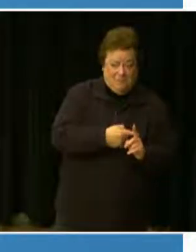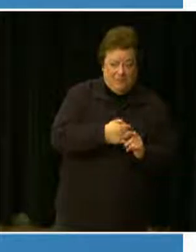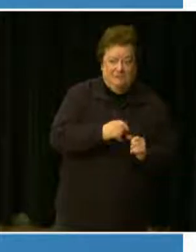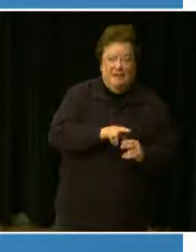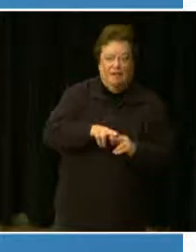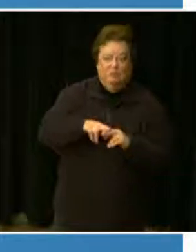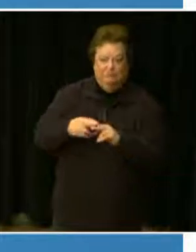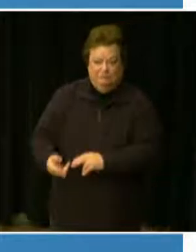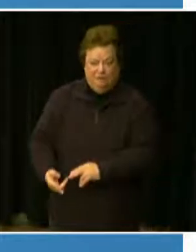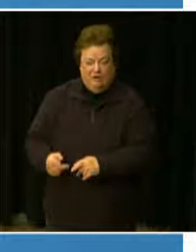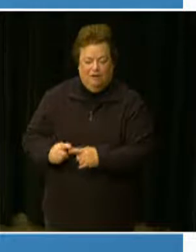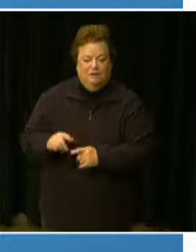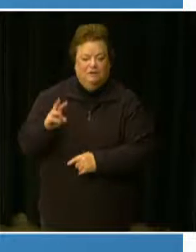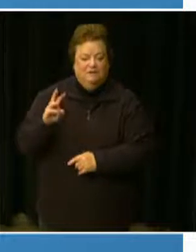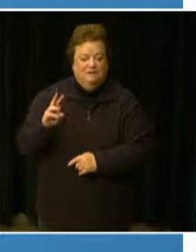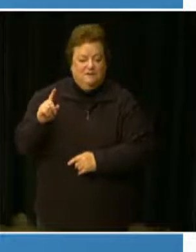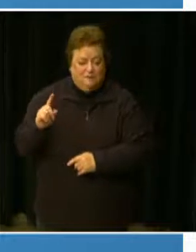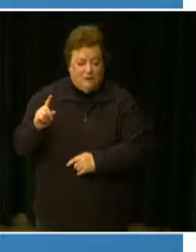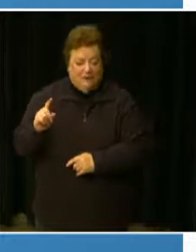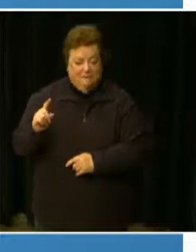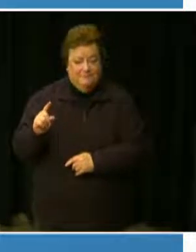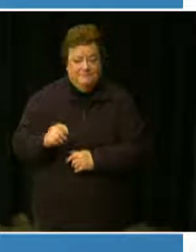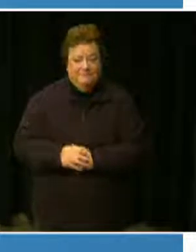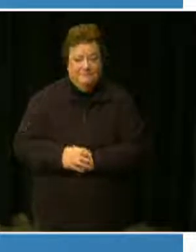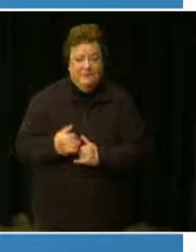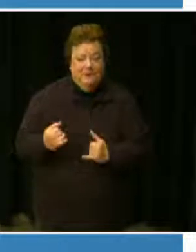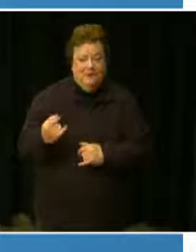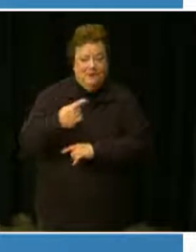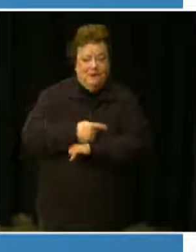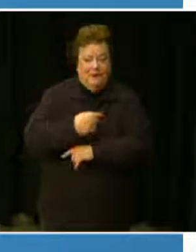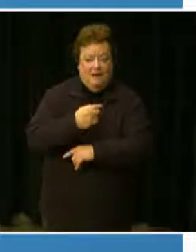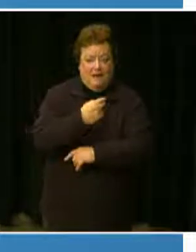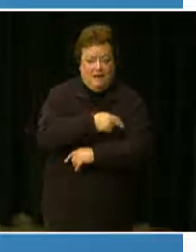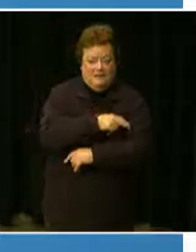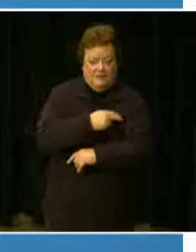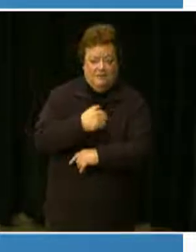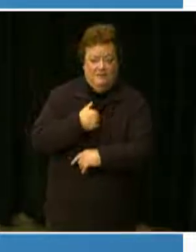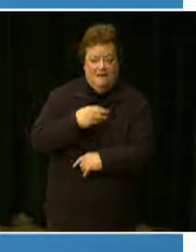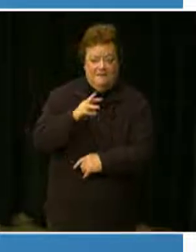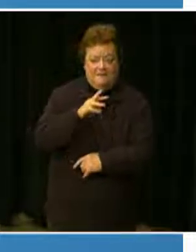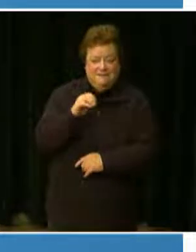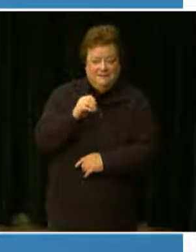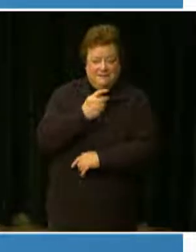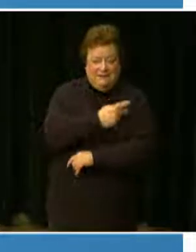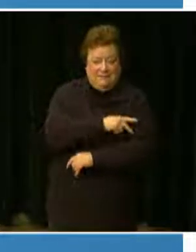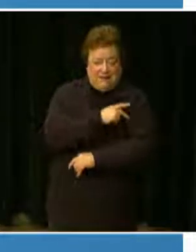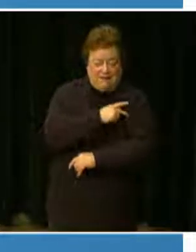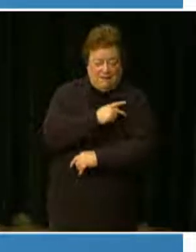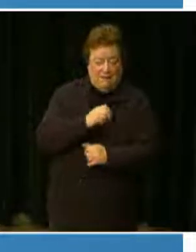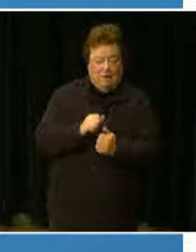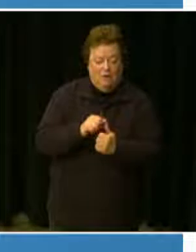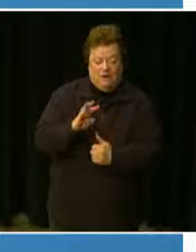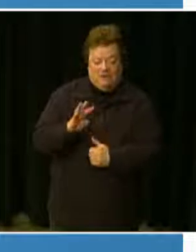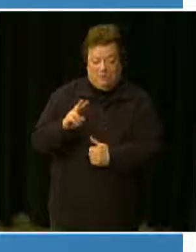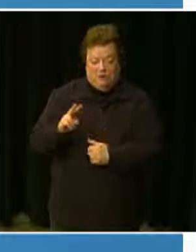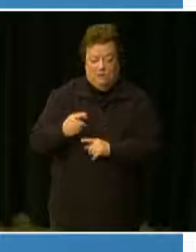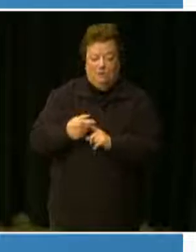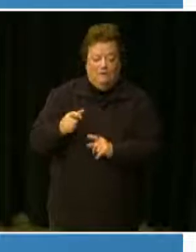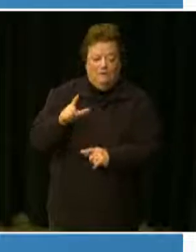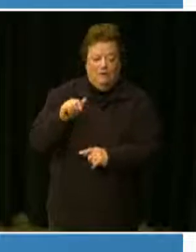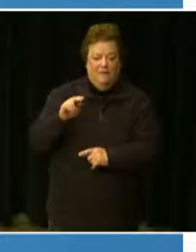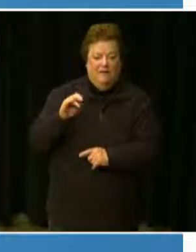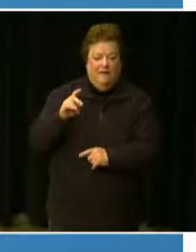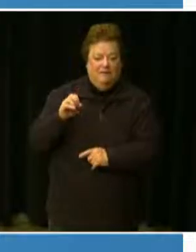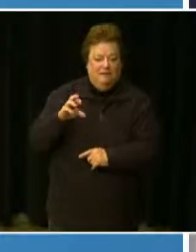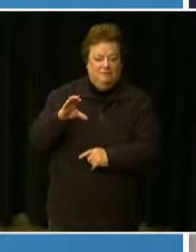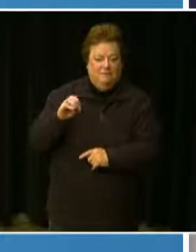to an average of 61. Today, the hospitals are reporting 60 patients, with 42 from Lancaster